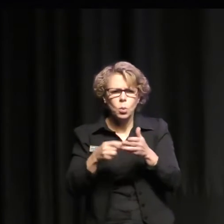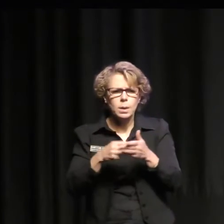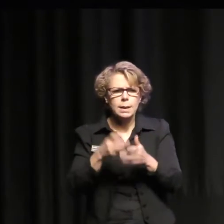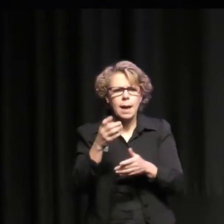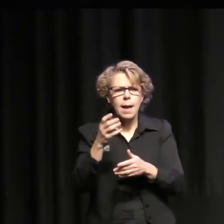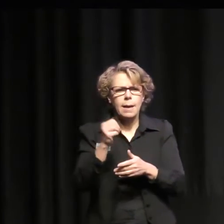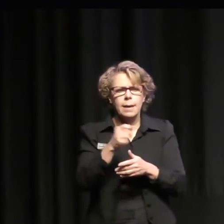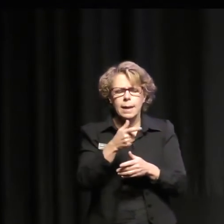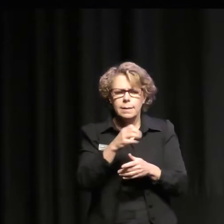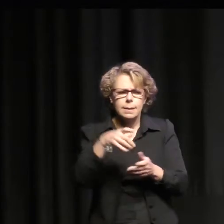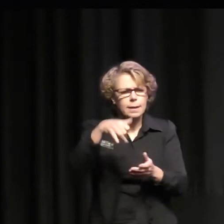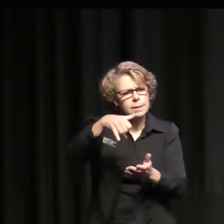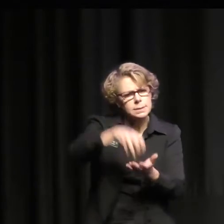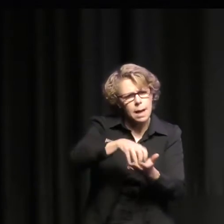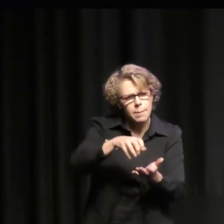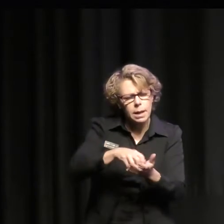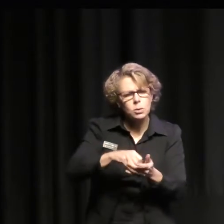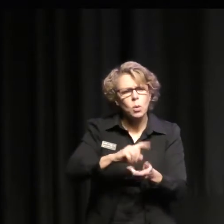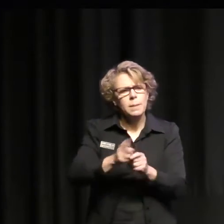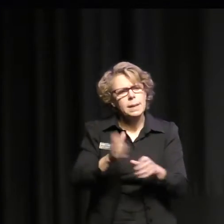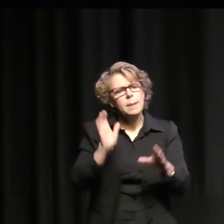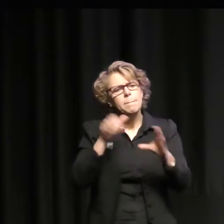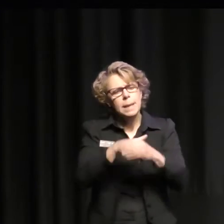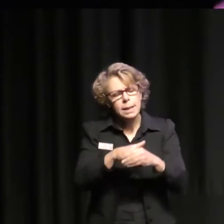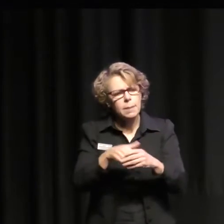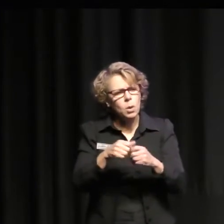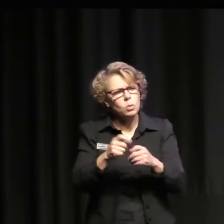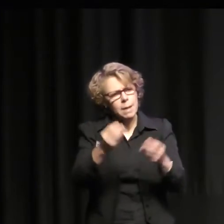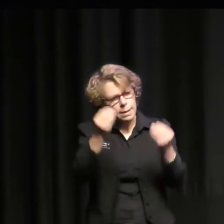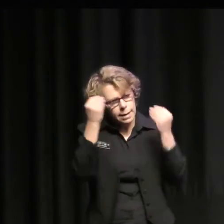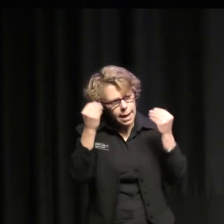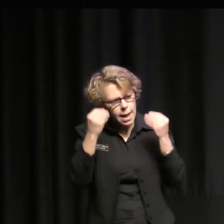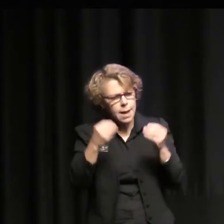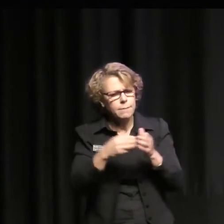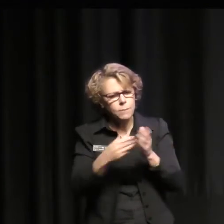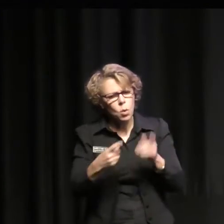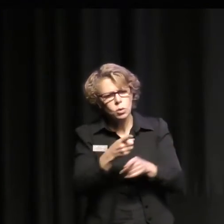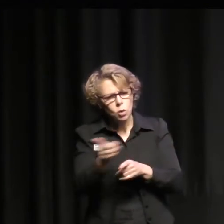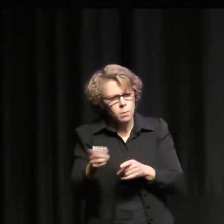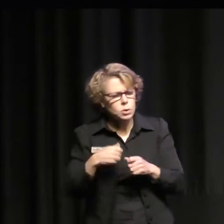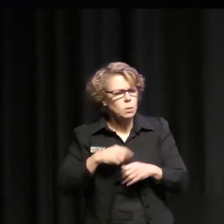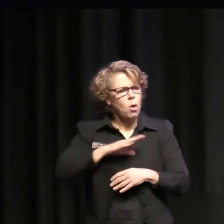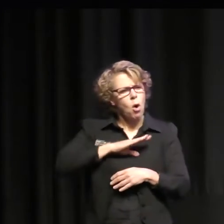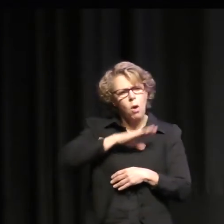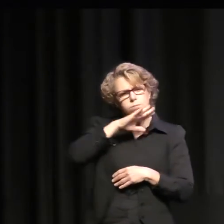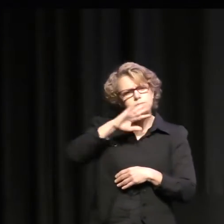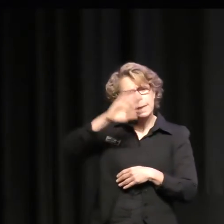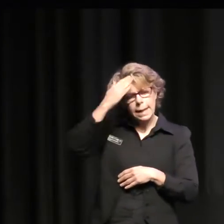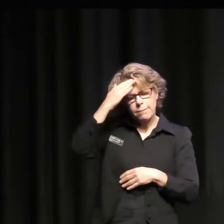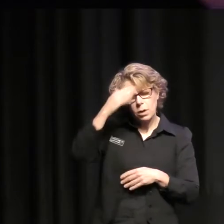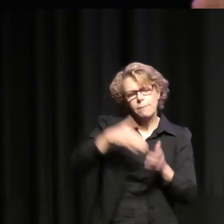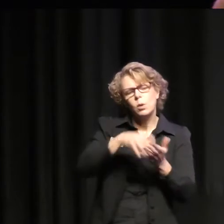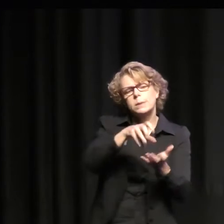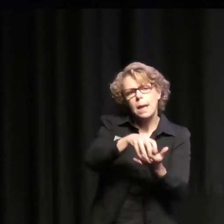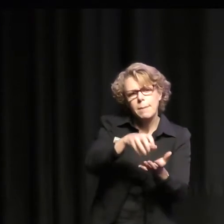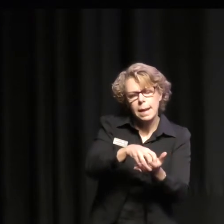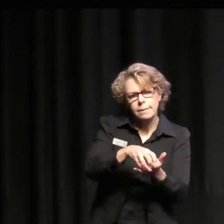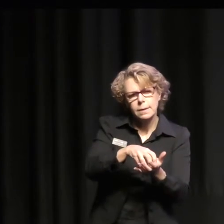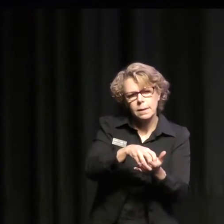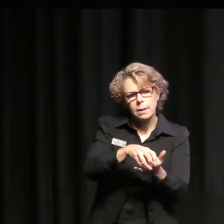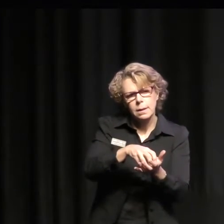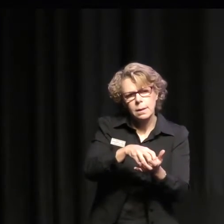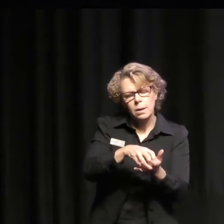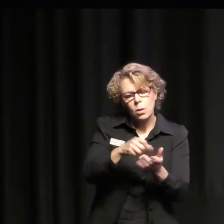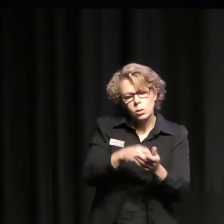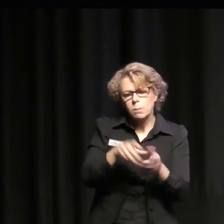of that community and become a member, and you learn from those who have the experience of that community who hand down the